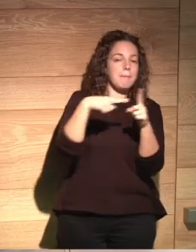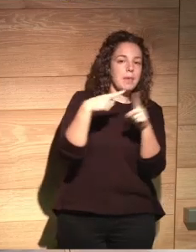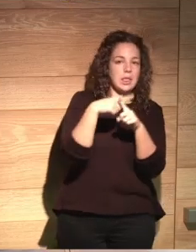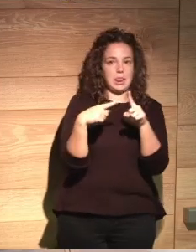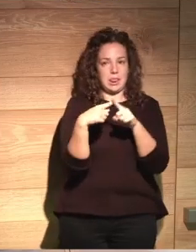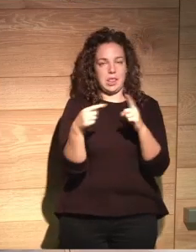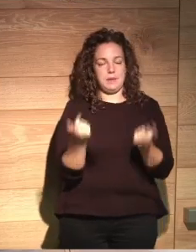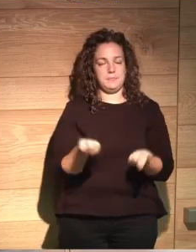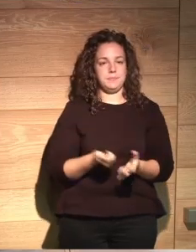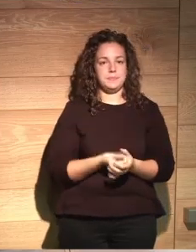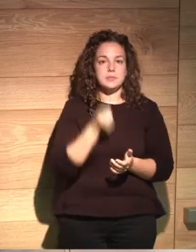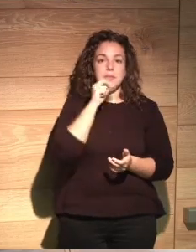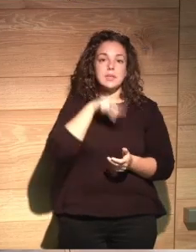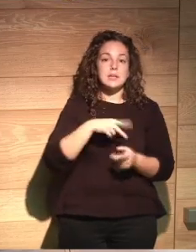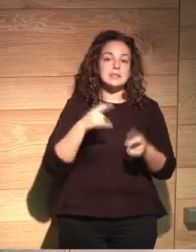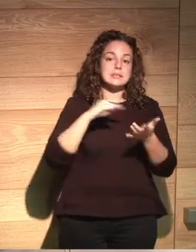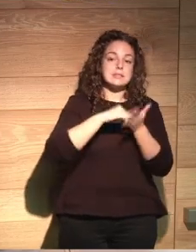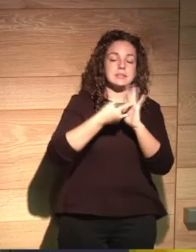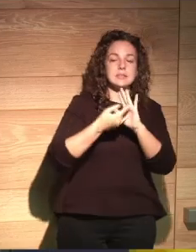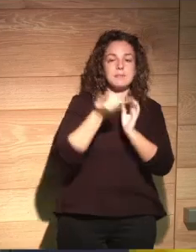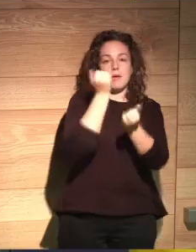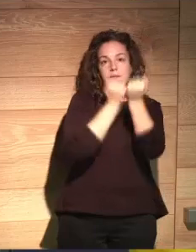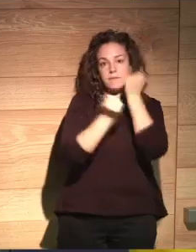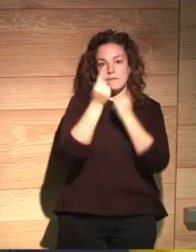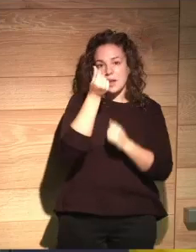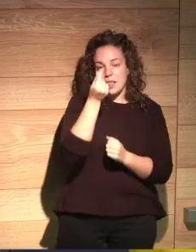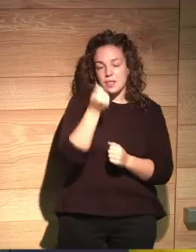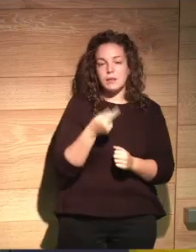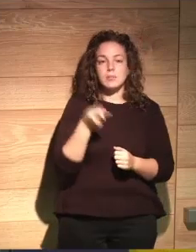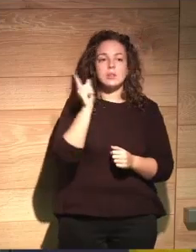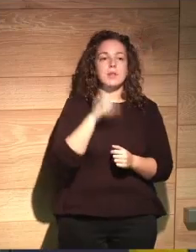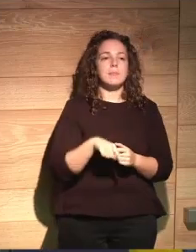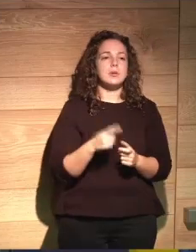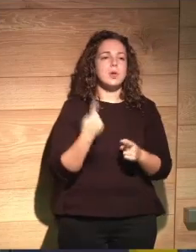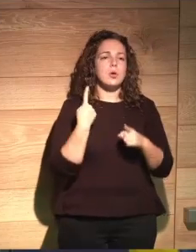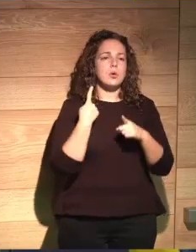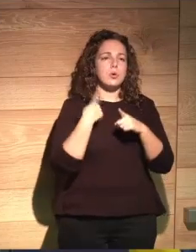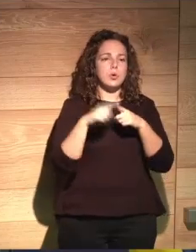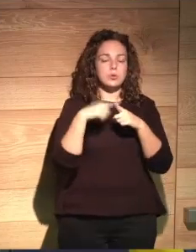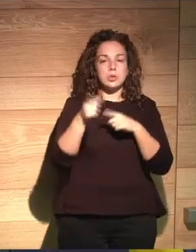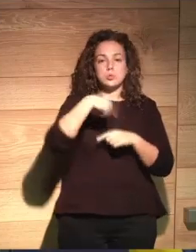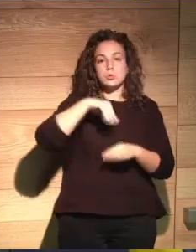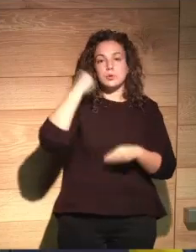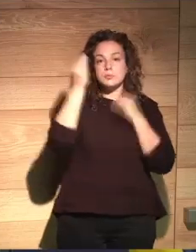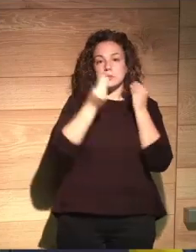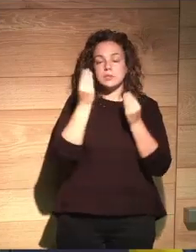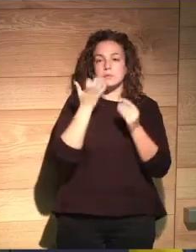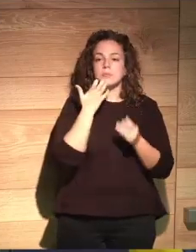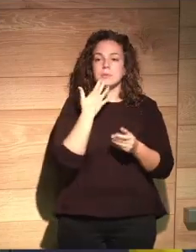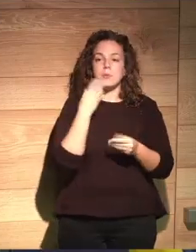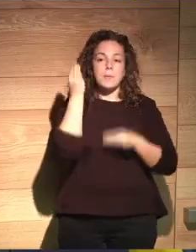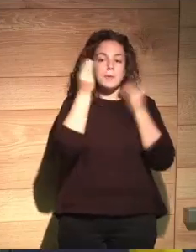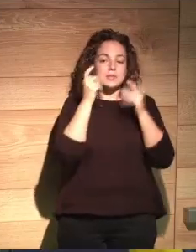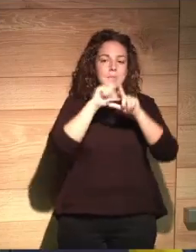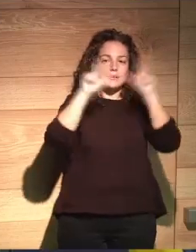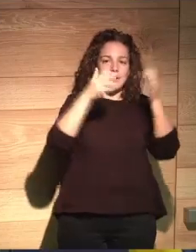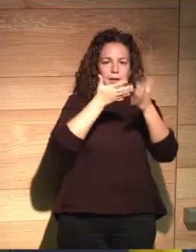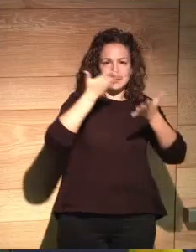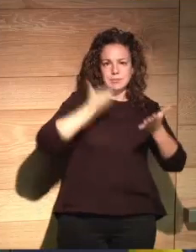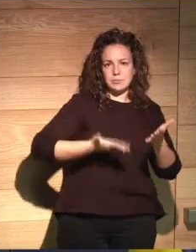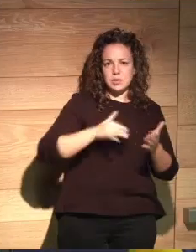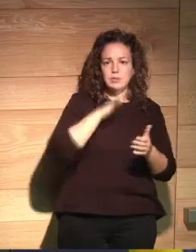a middleman sector, which are financial systems, but all the expertise that you need.